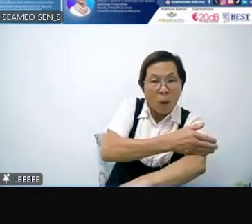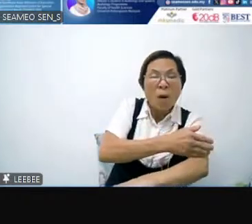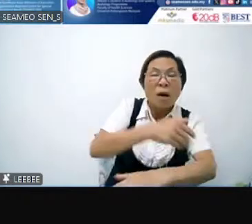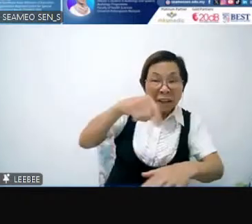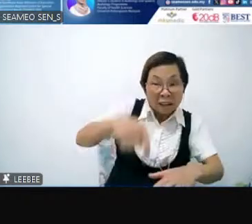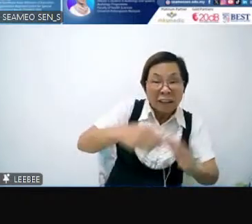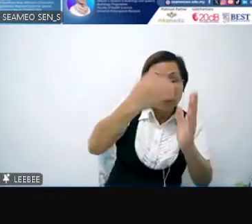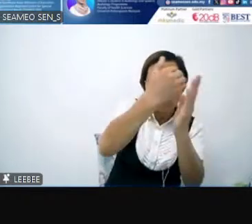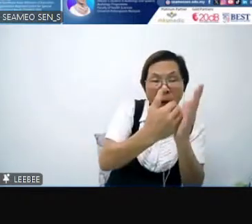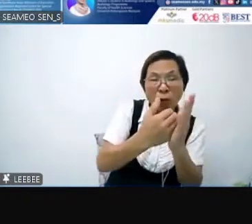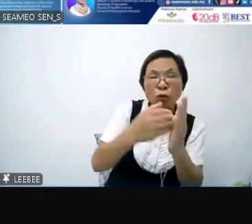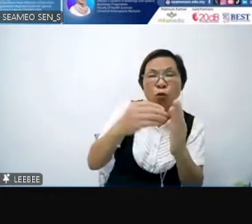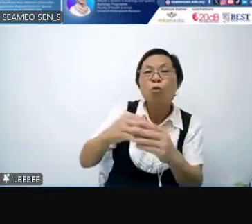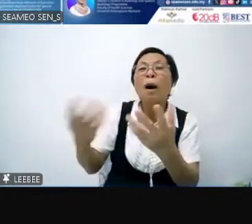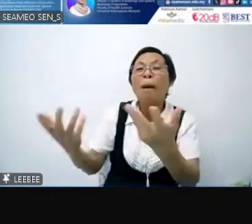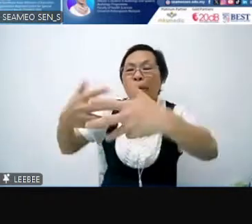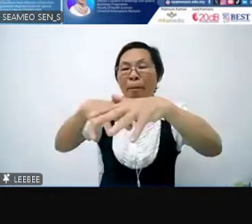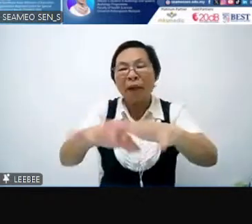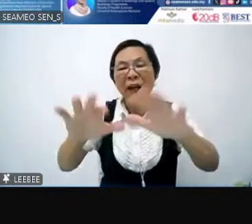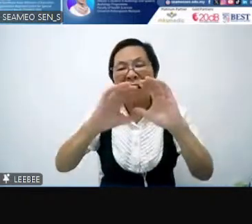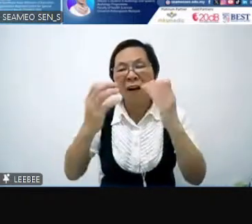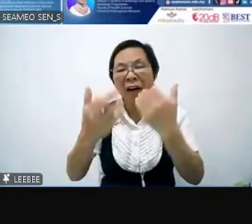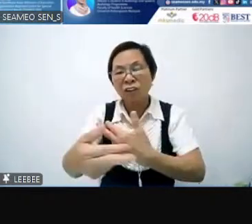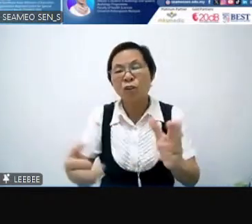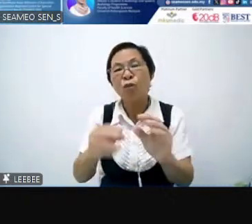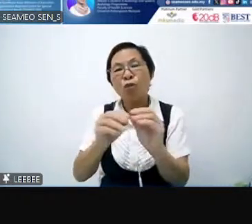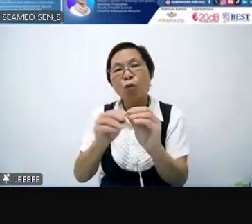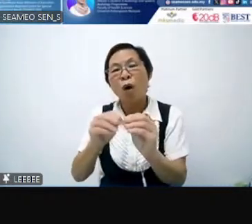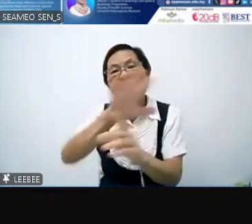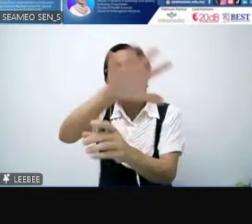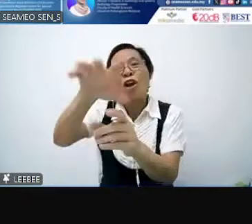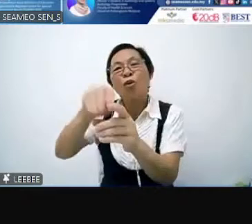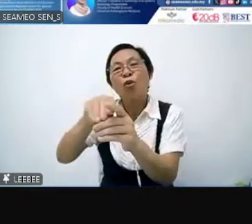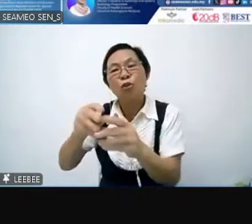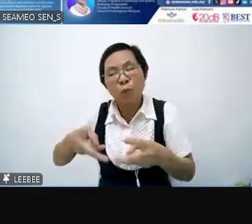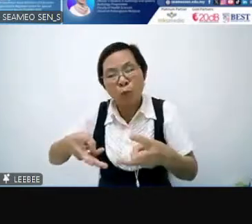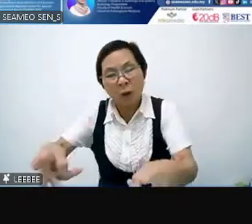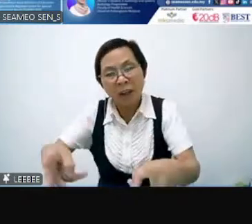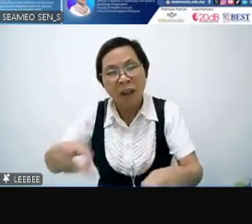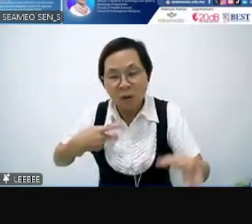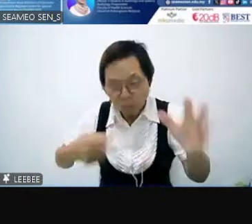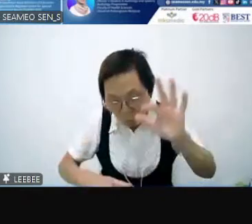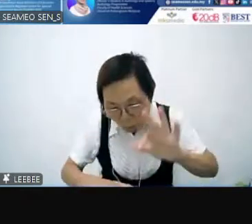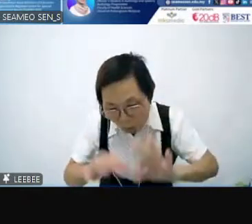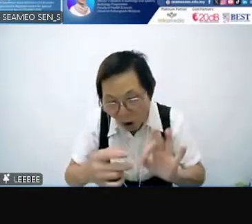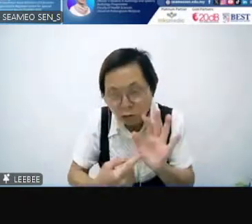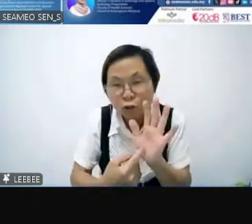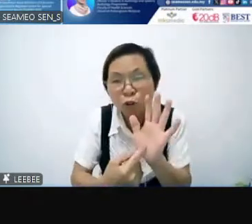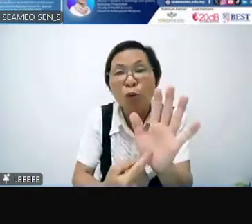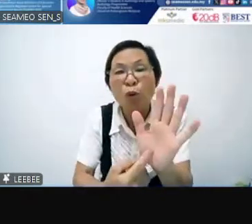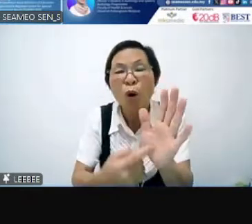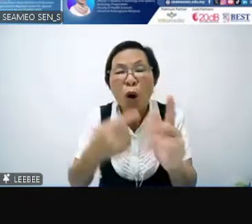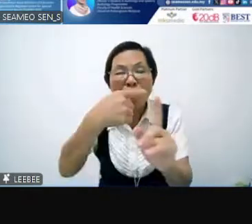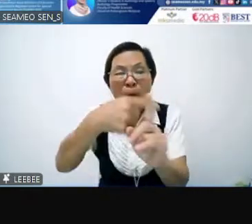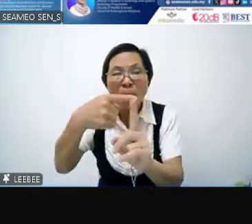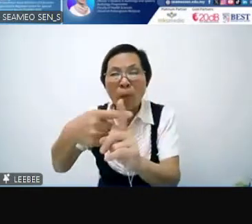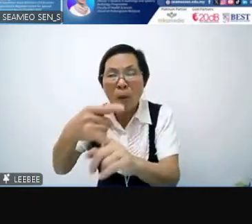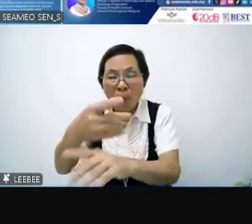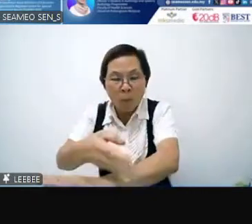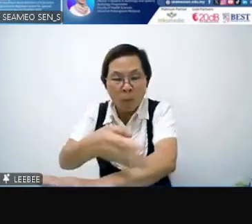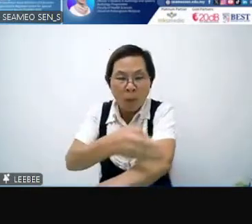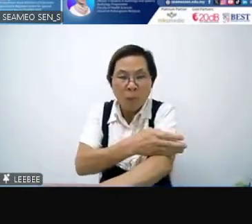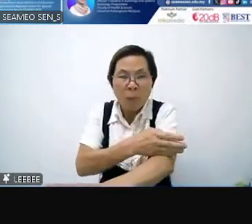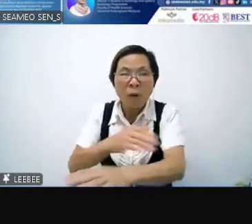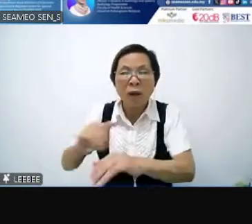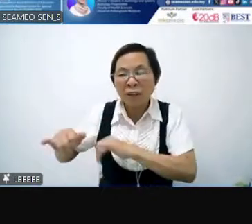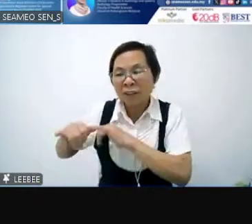classroom for a more inclusive approach. Our findings reflect positive progress in line with the